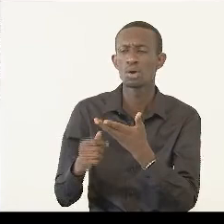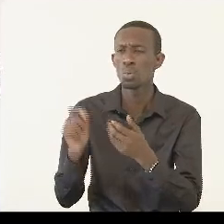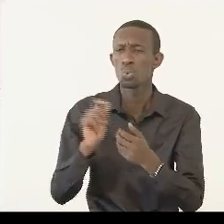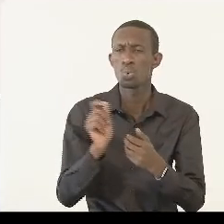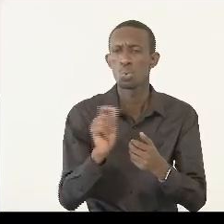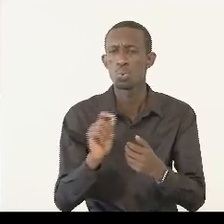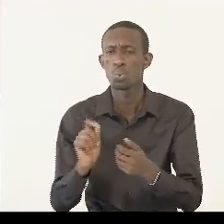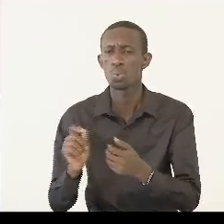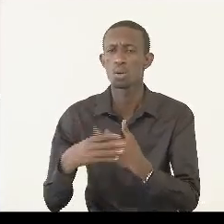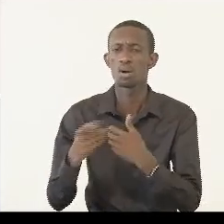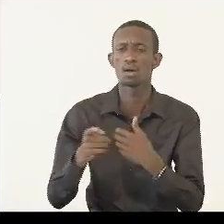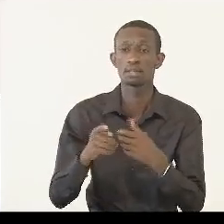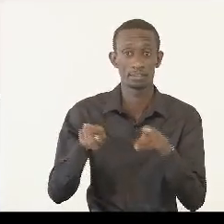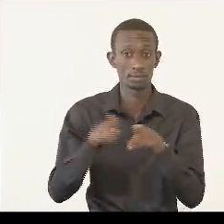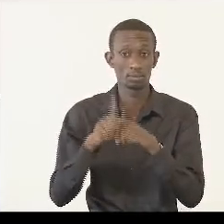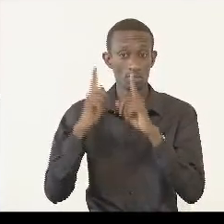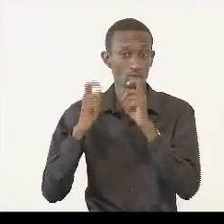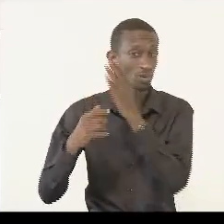and form like the other picture we saw.